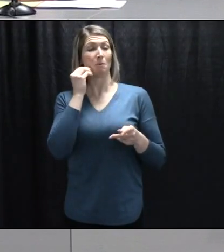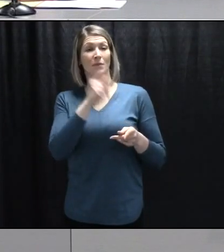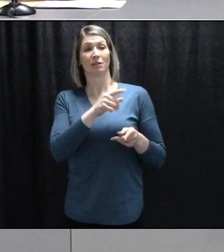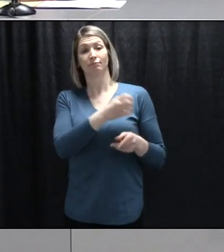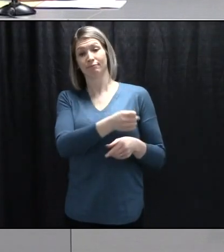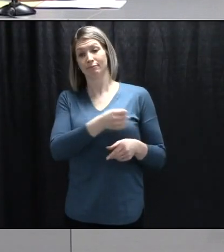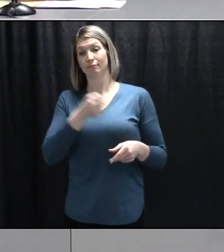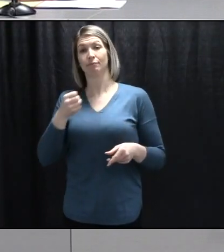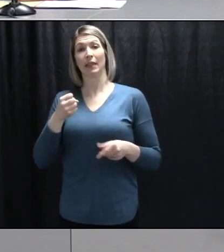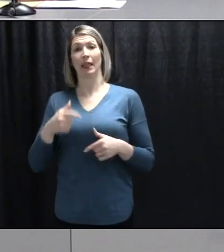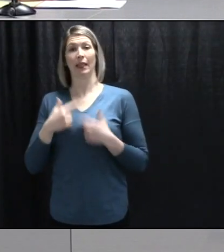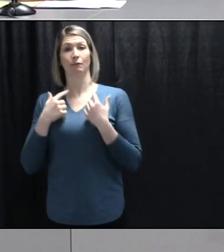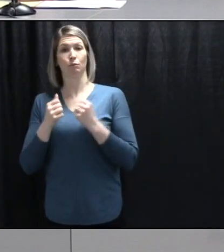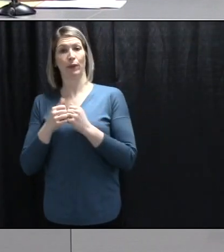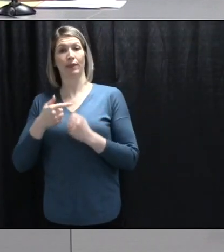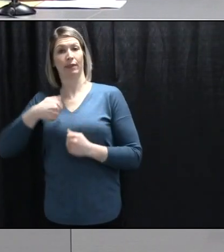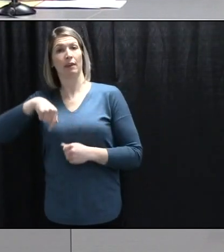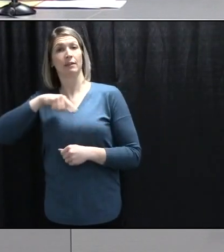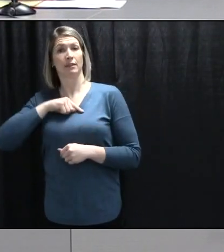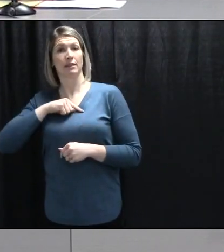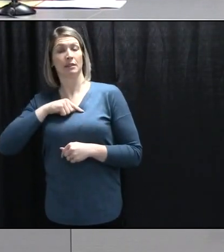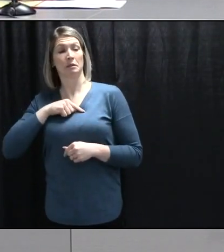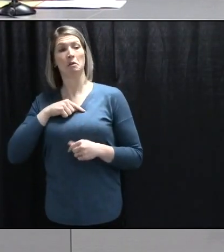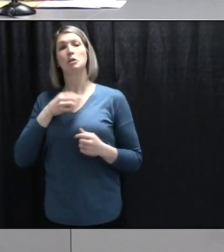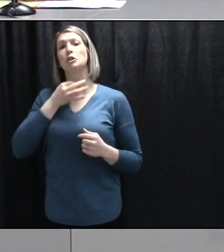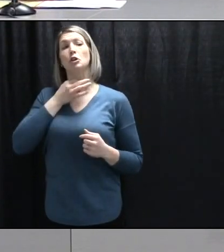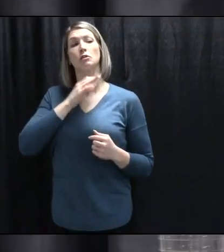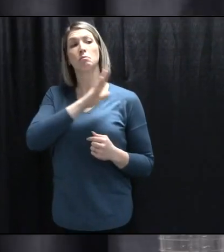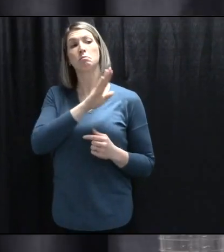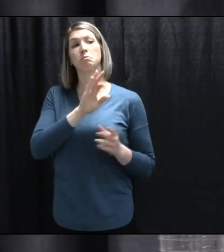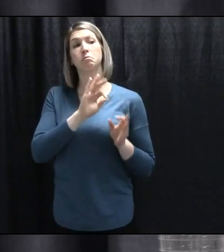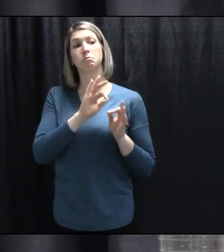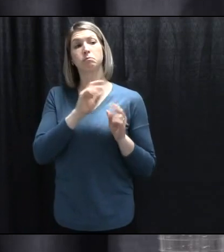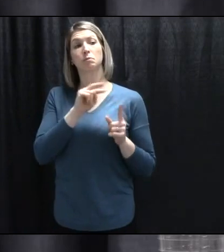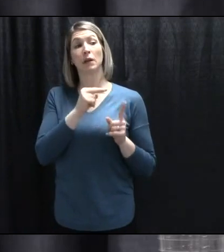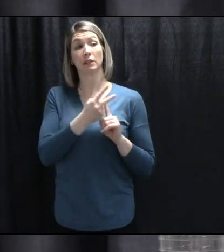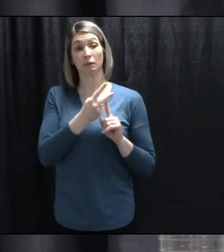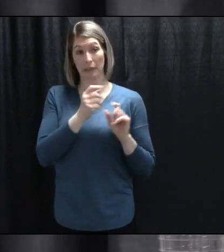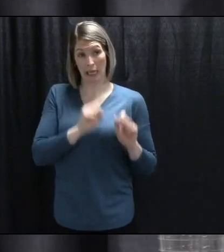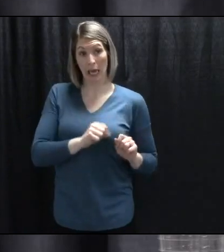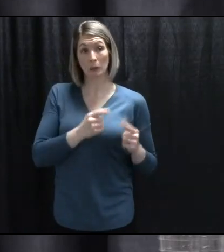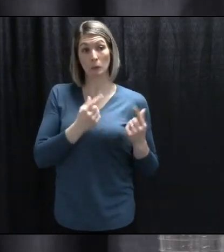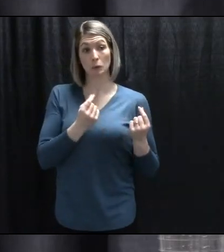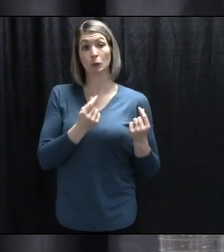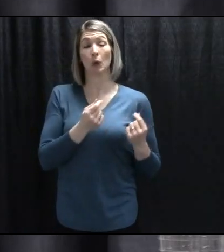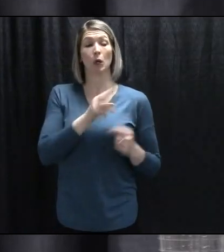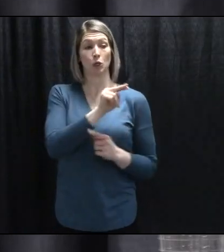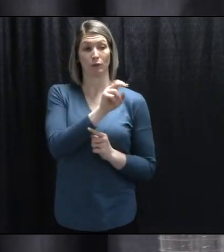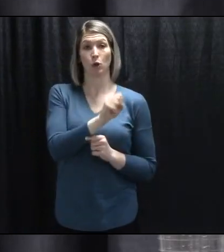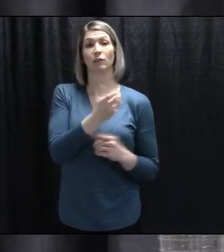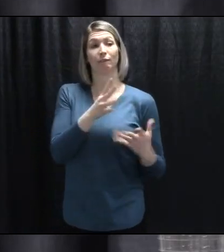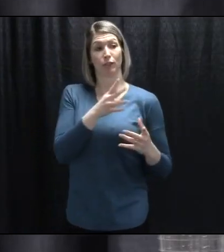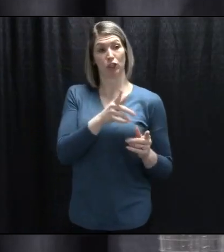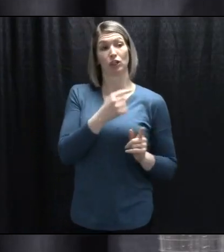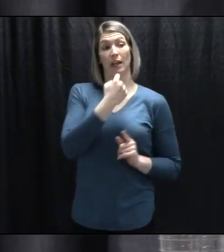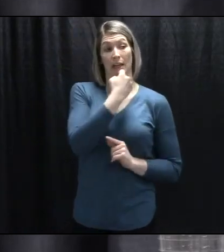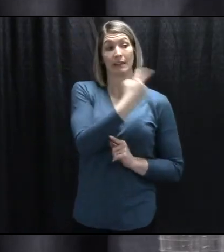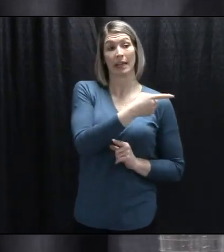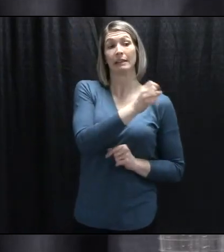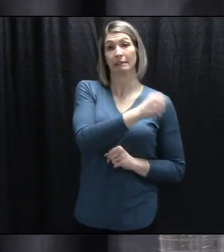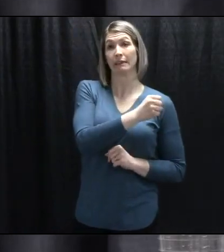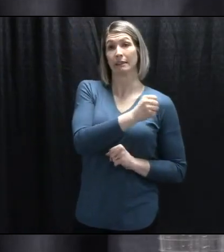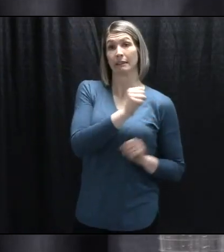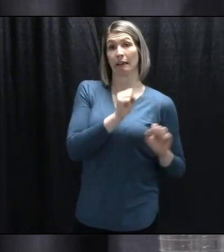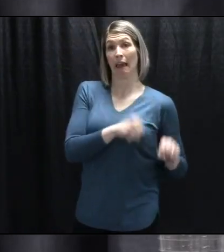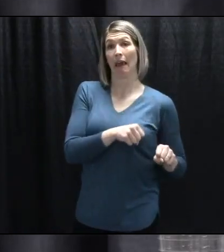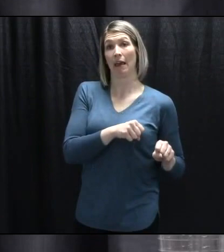this. Are we have any thoughts on changing this? Our situation here is such that long-term care beds, and by which I'm referring specifically to